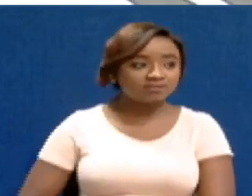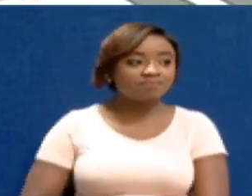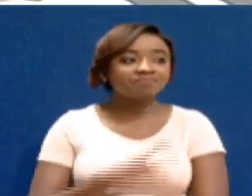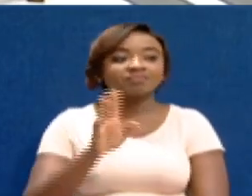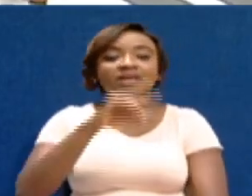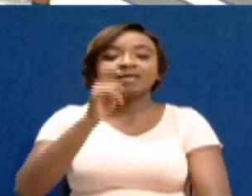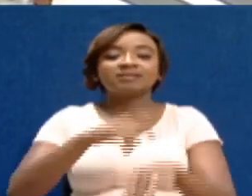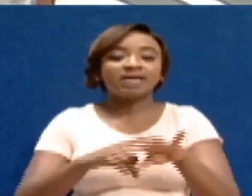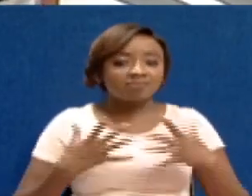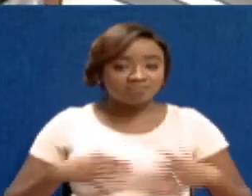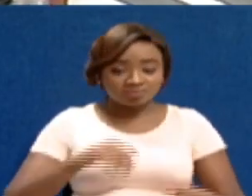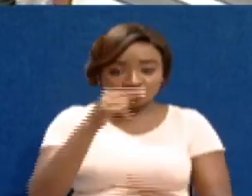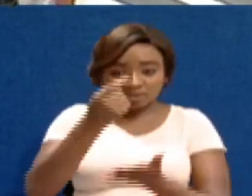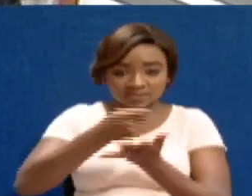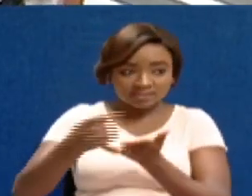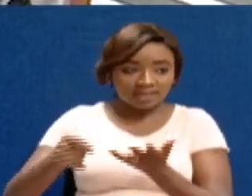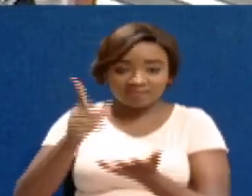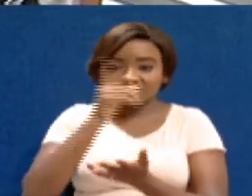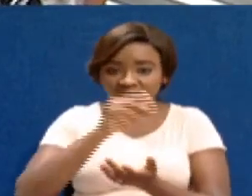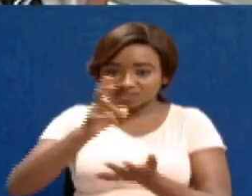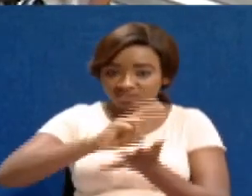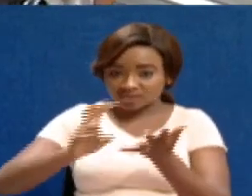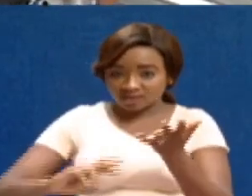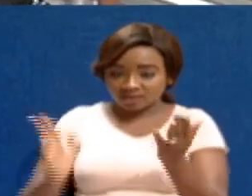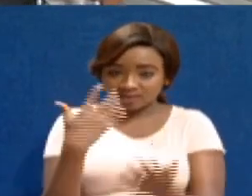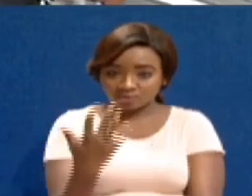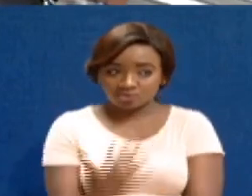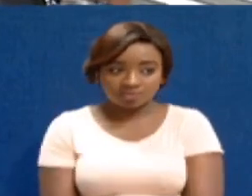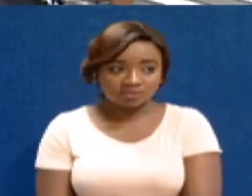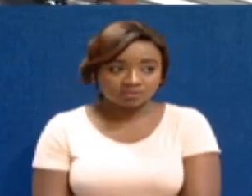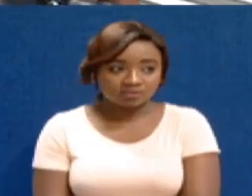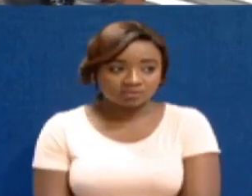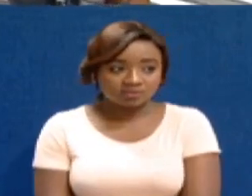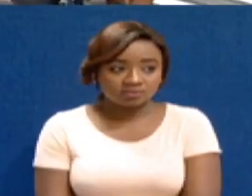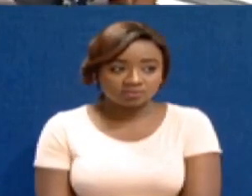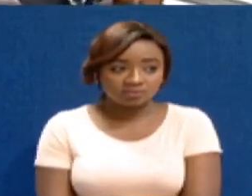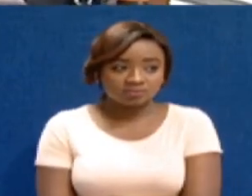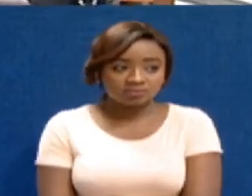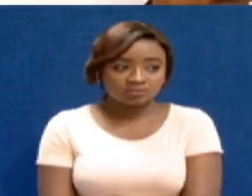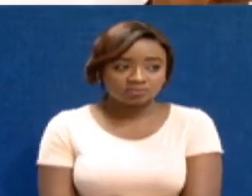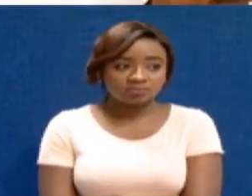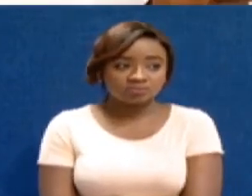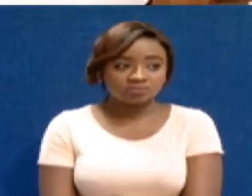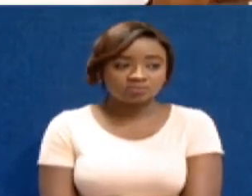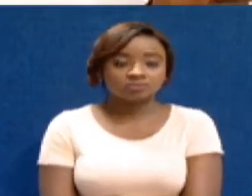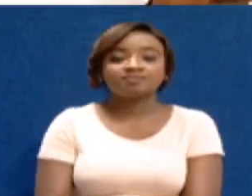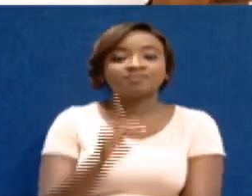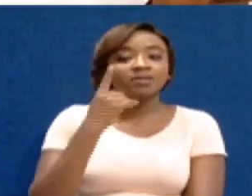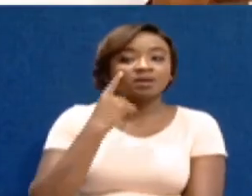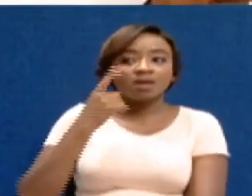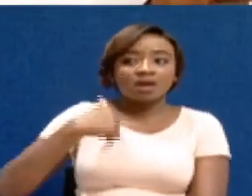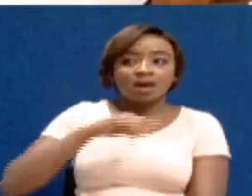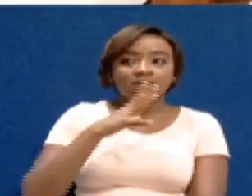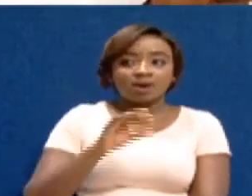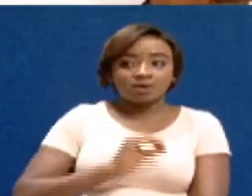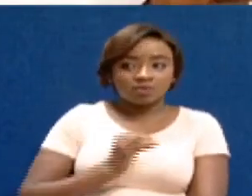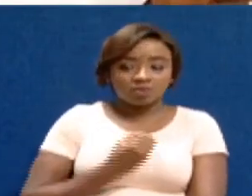before. Why didn't you give us the constitutional amendment bill in Bomas 1 when you first came to